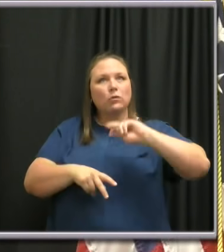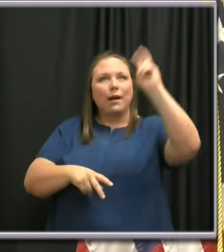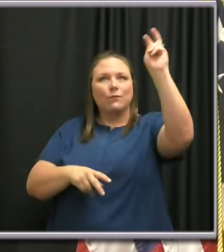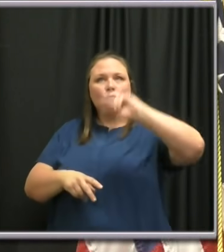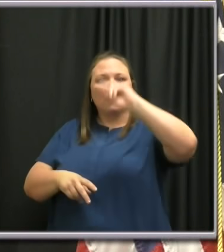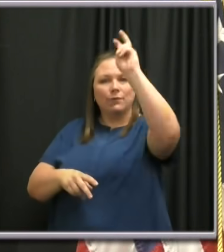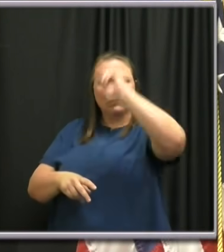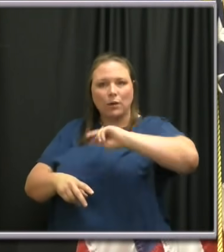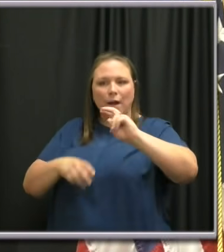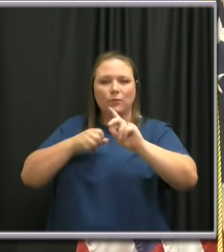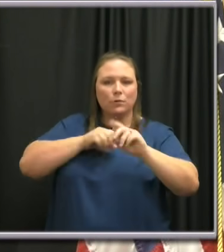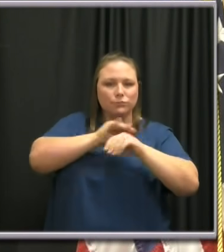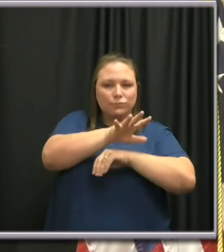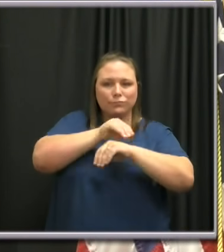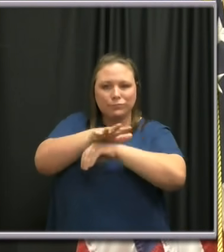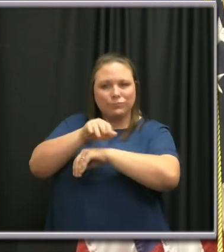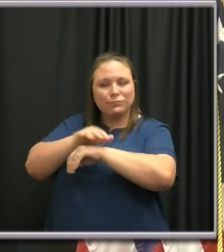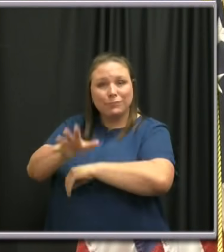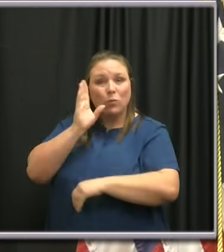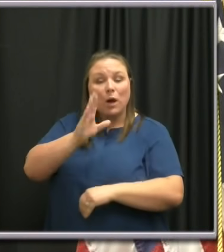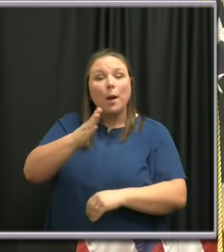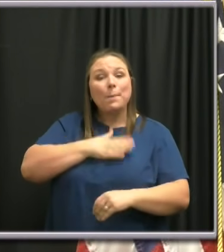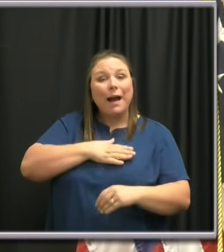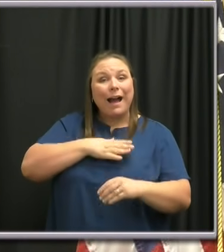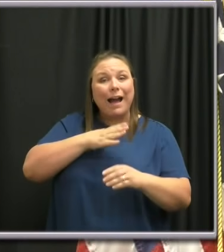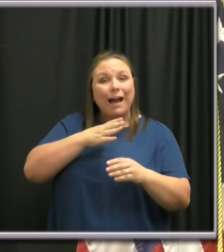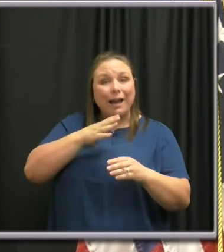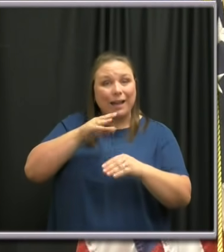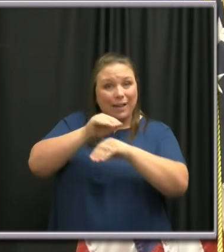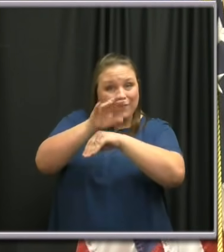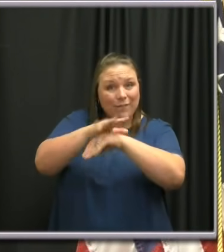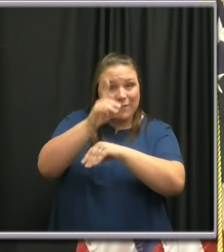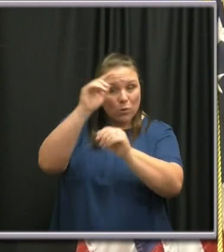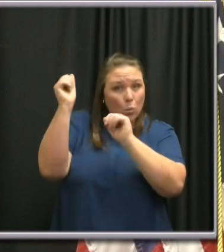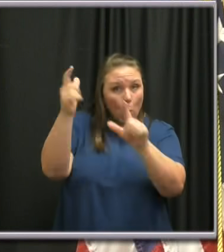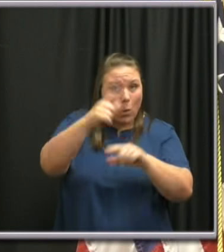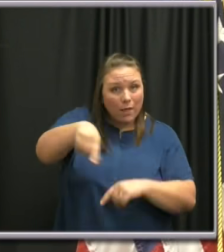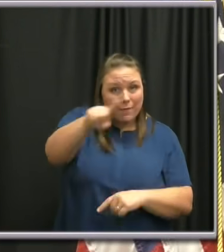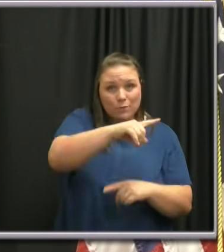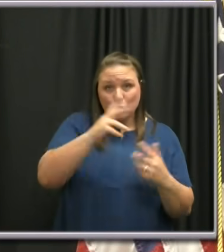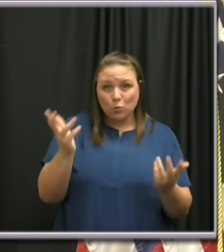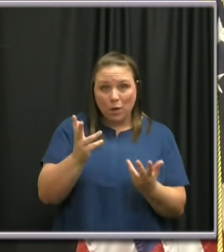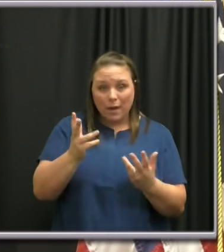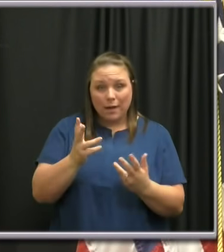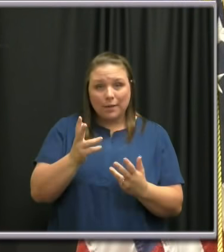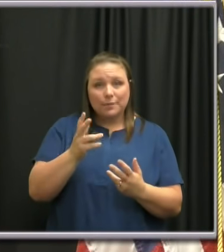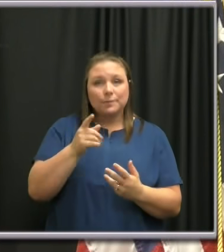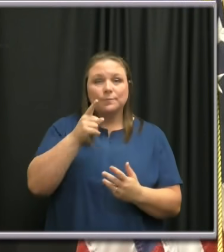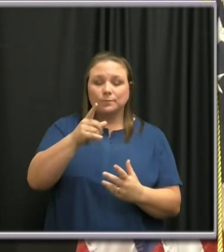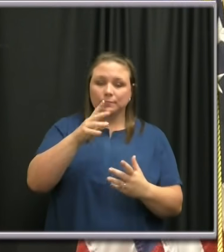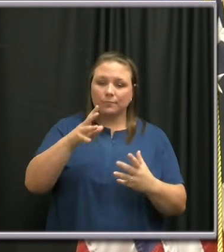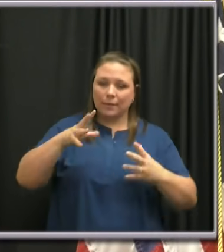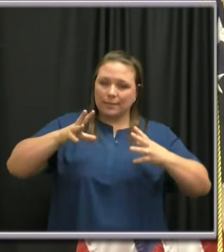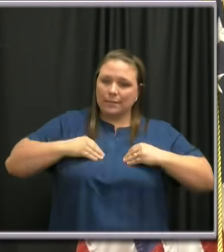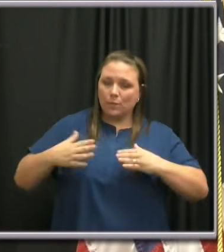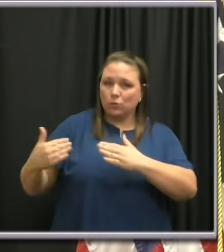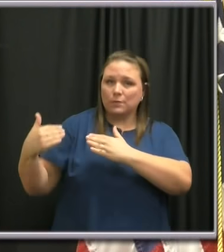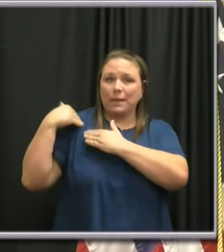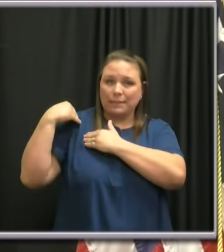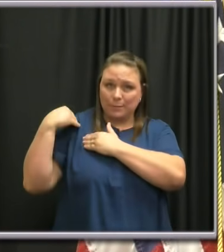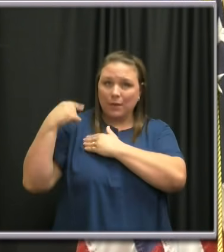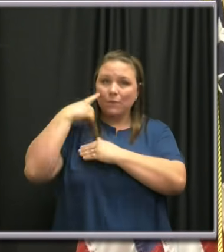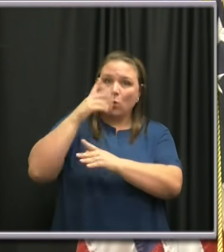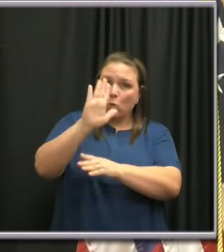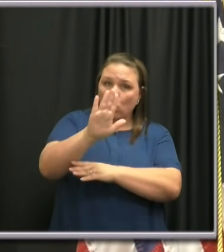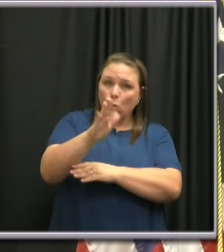between those municipalities. My advice to everybody is you take responsibility for your